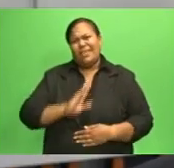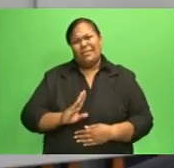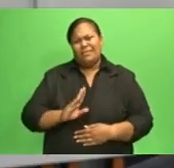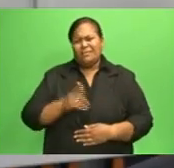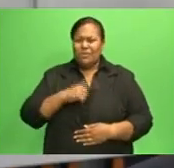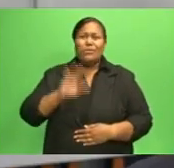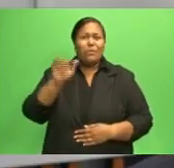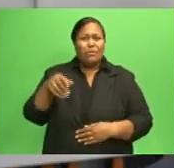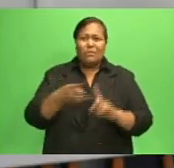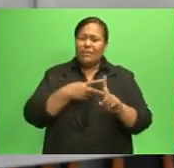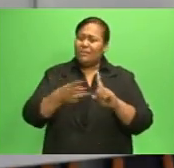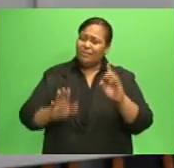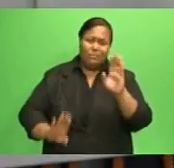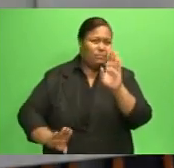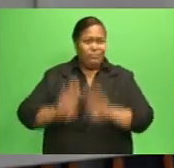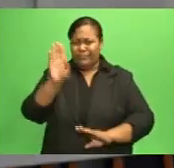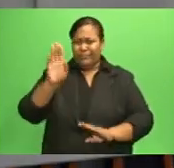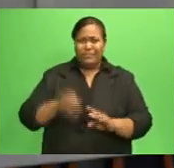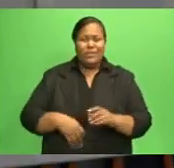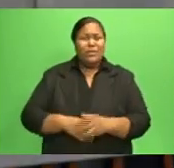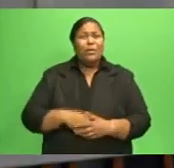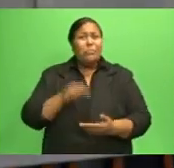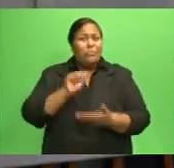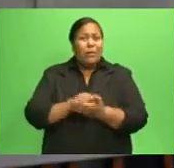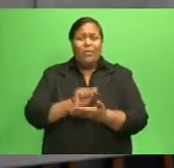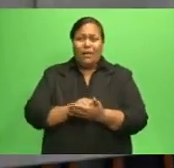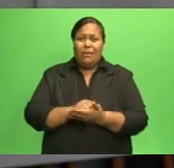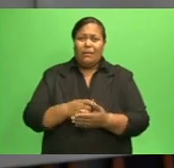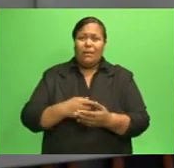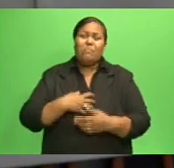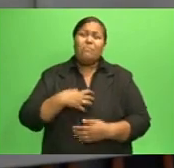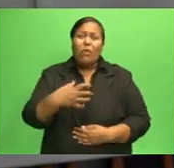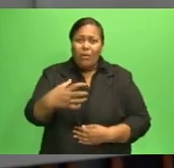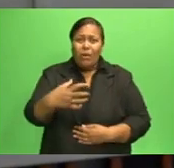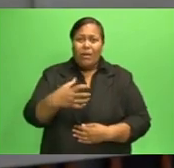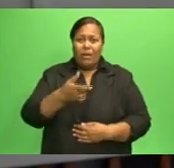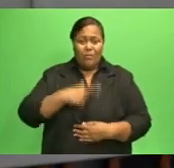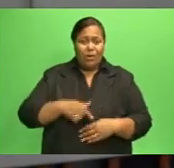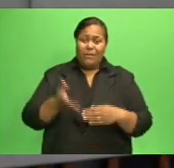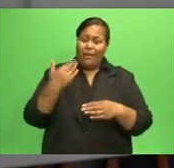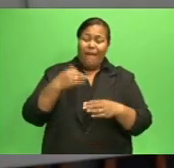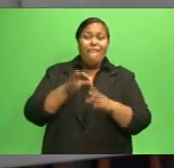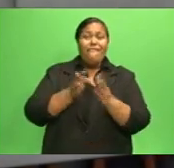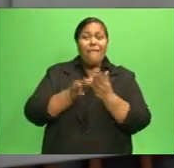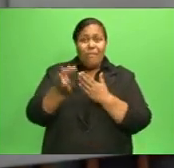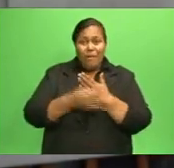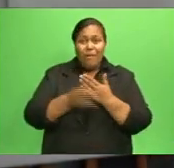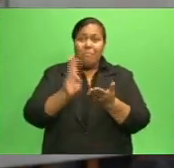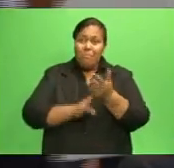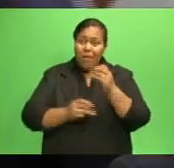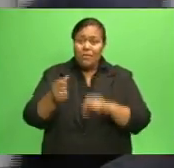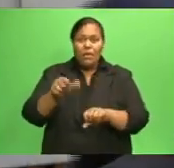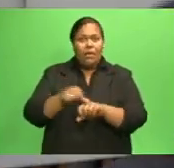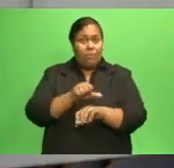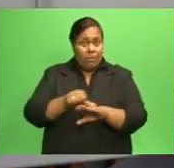spike. I say a spike because the marked difference in stats from Feb, March and in April.